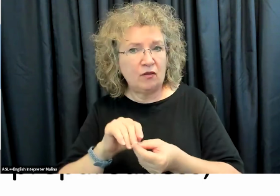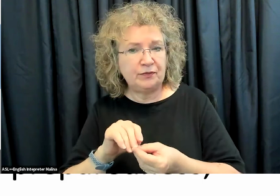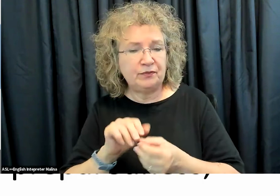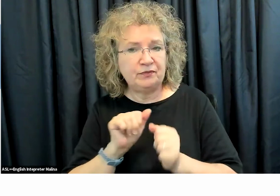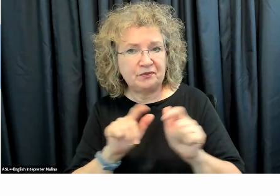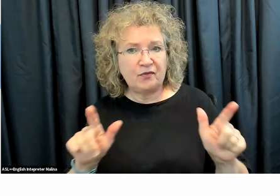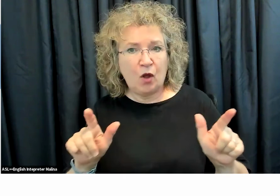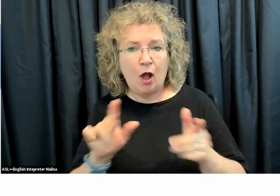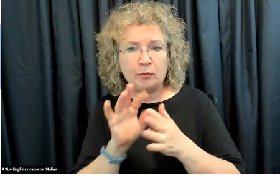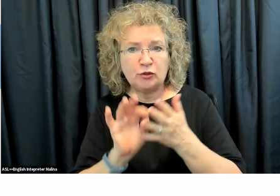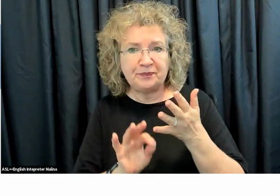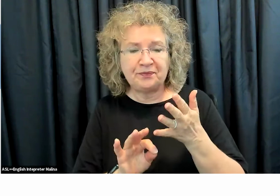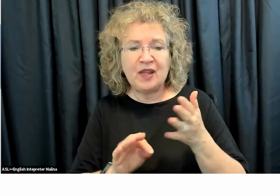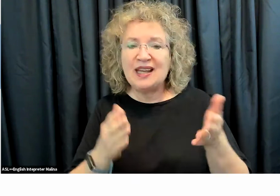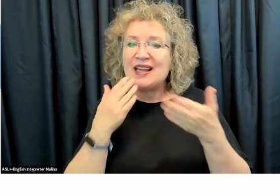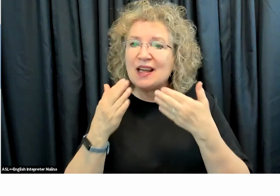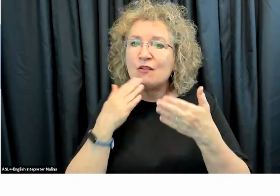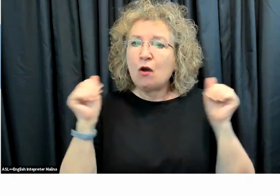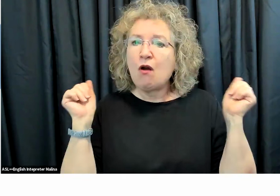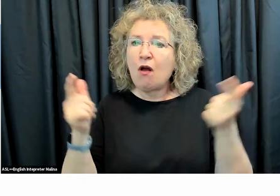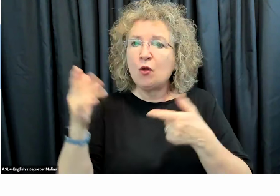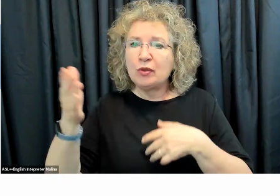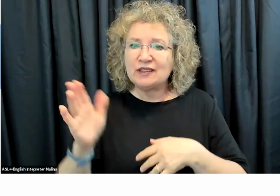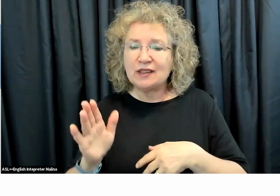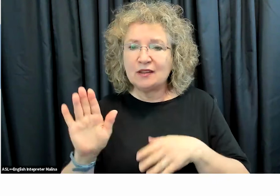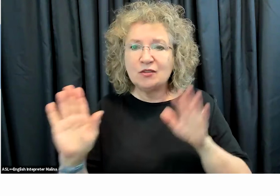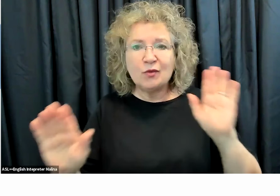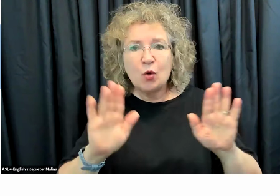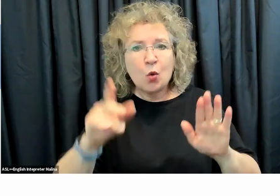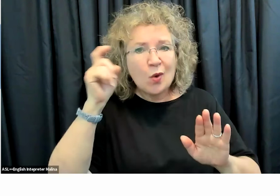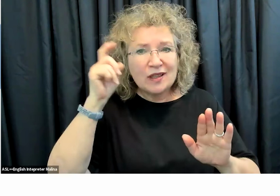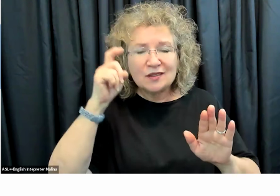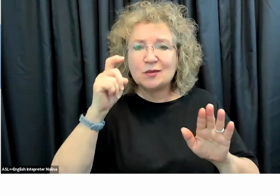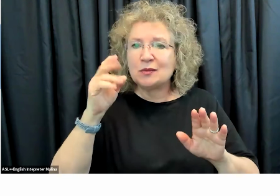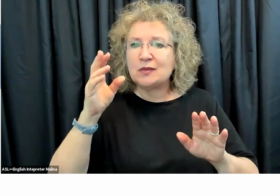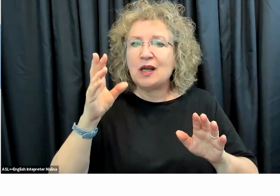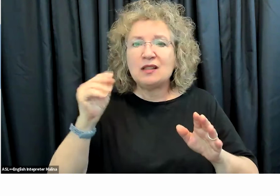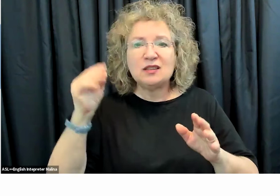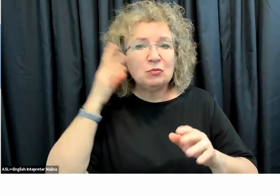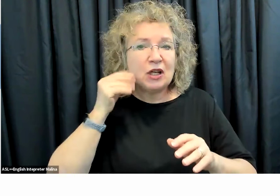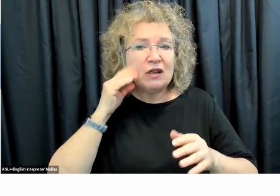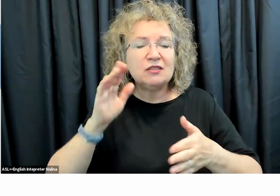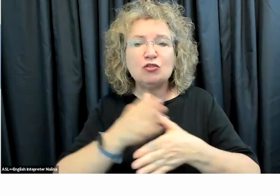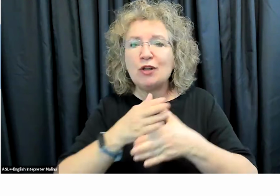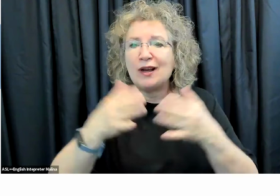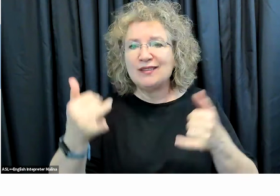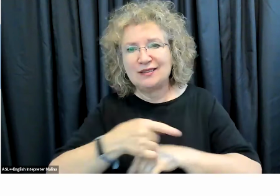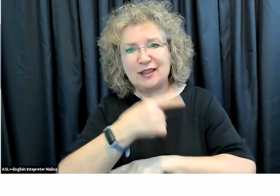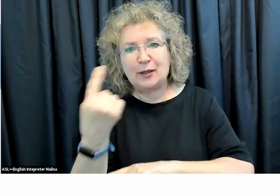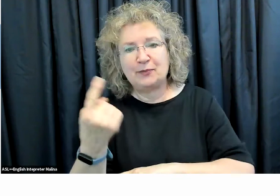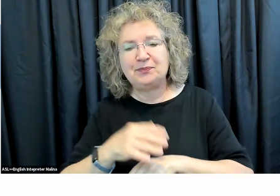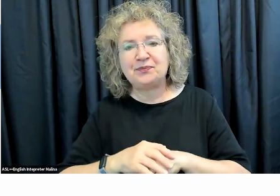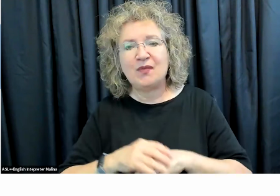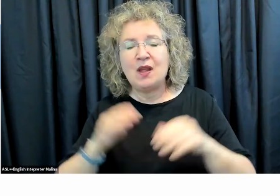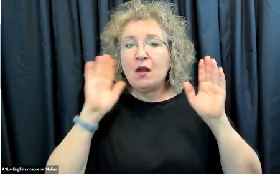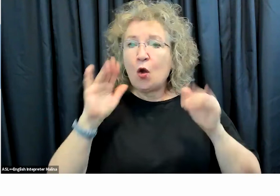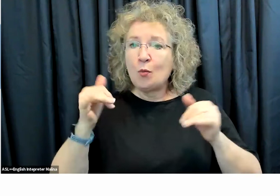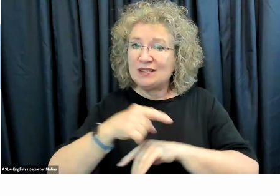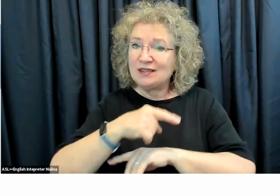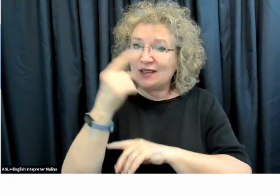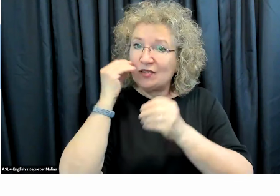thank you to all our presenters for sharing their wisdom and experience with us today. We hope the information offered today will